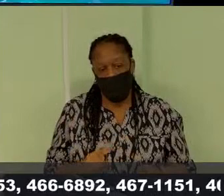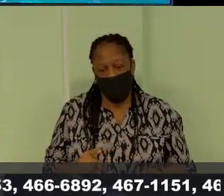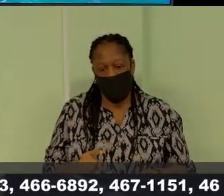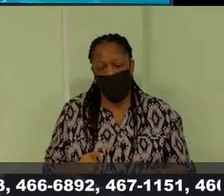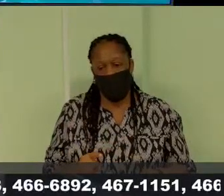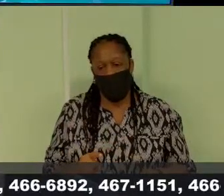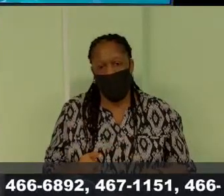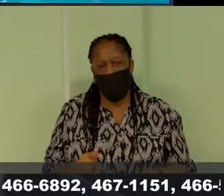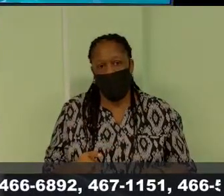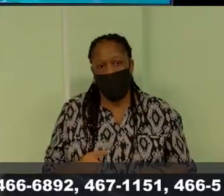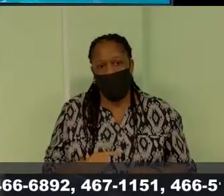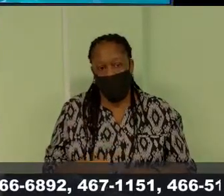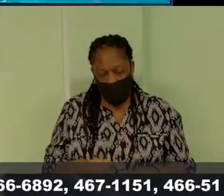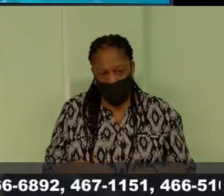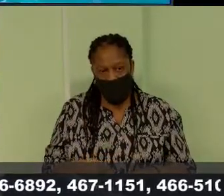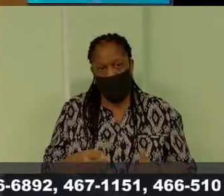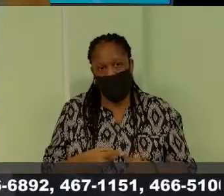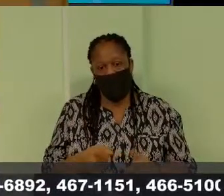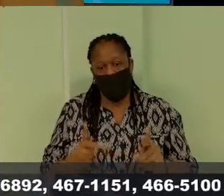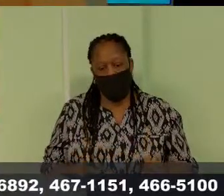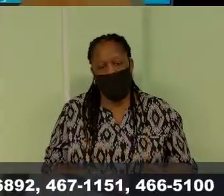to address us.